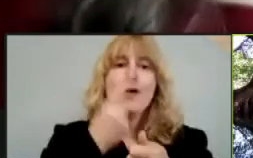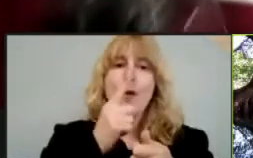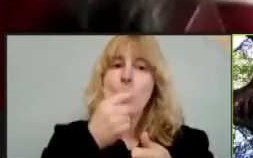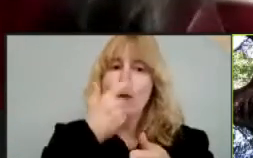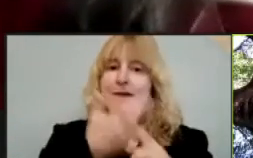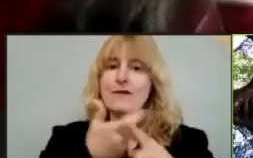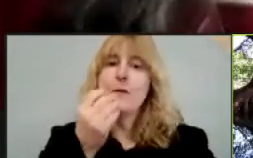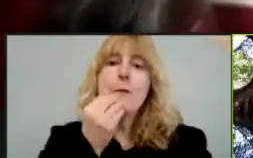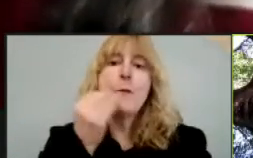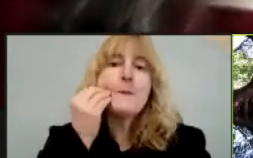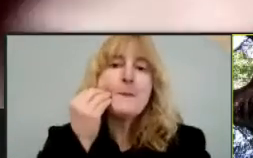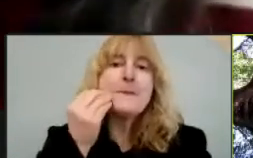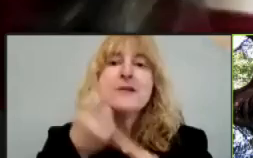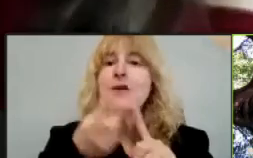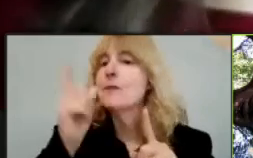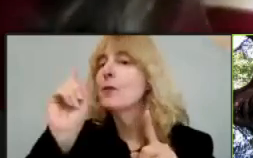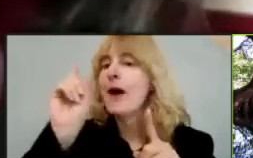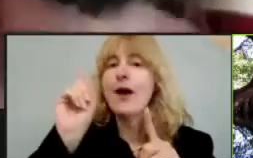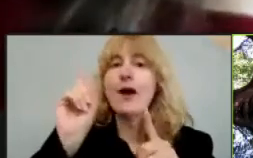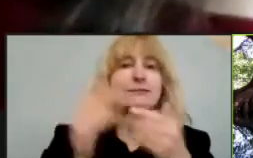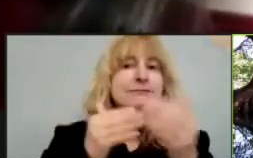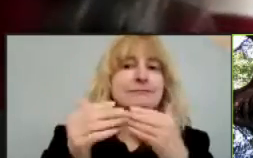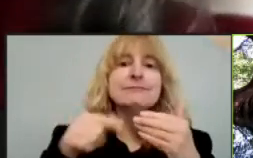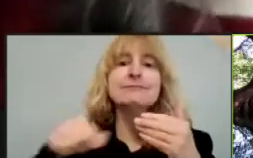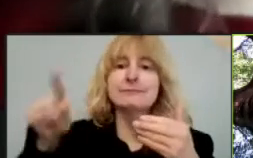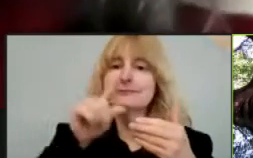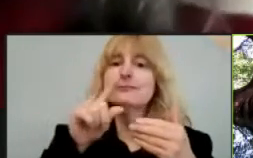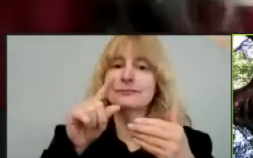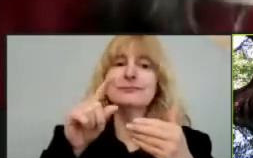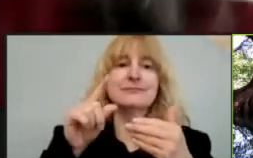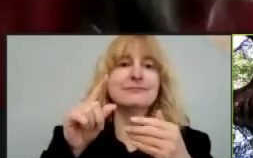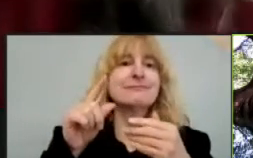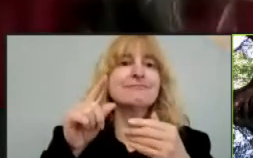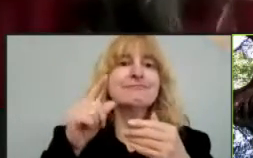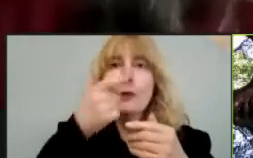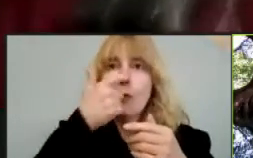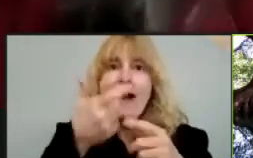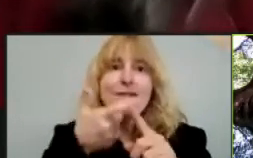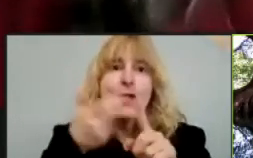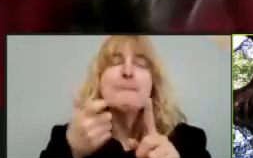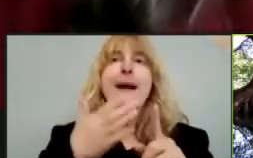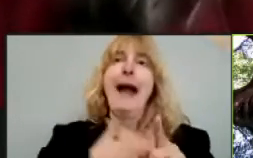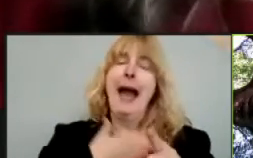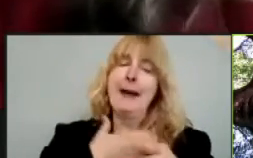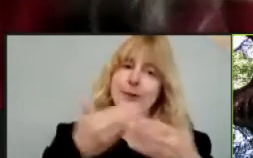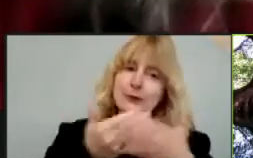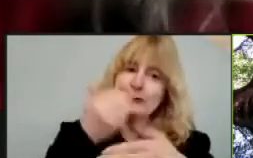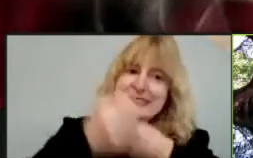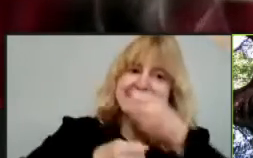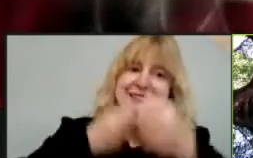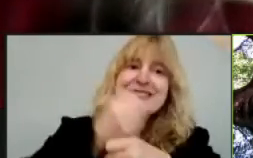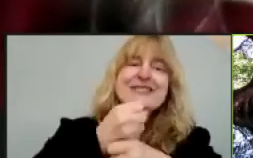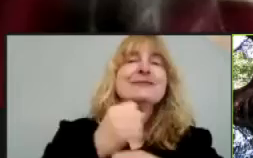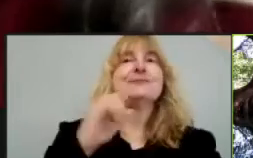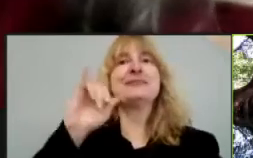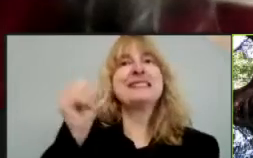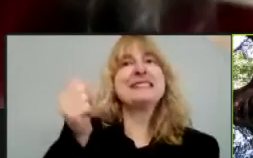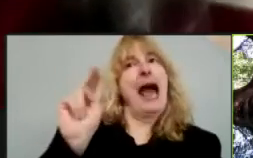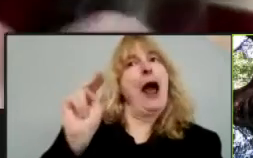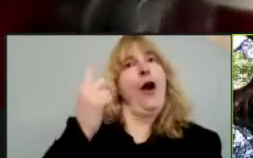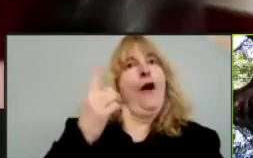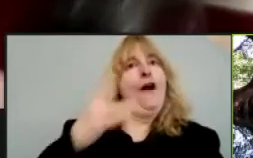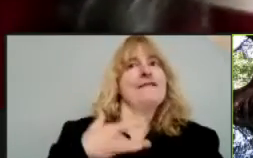home, from wherever it is that you guys are tuning in from. Happy New Year. January always feels like